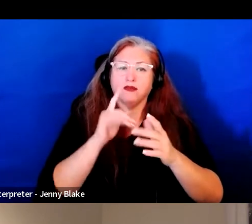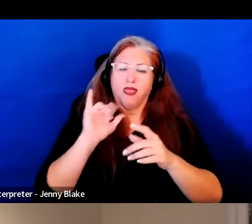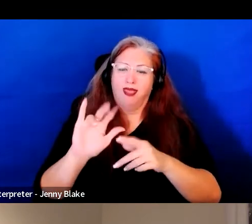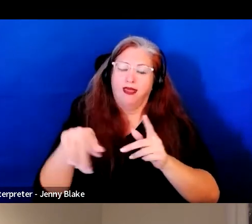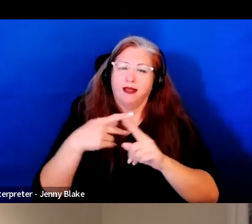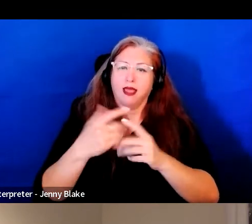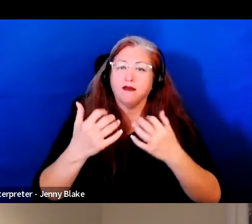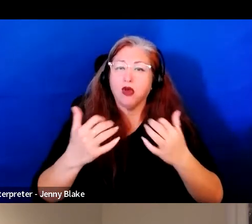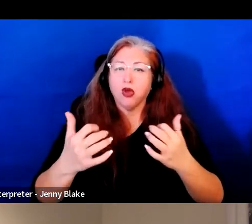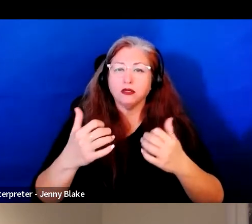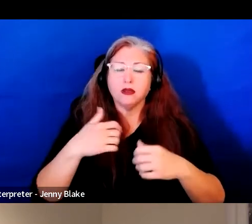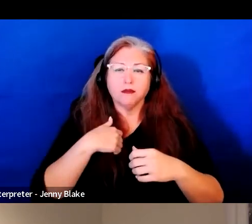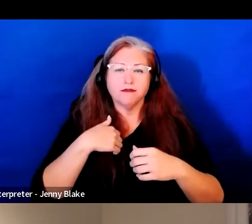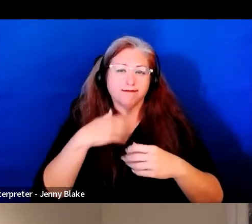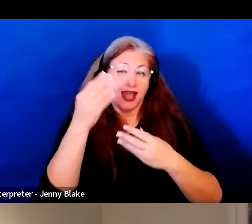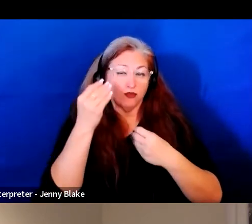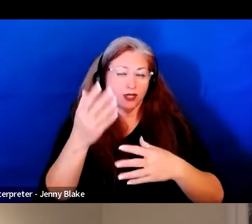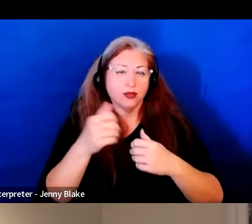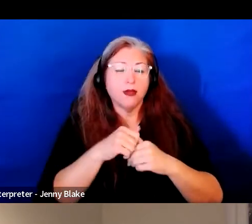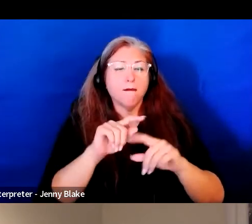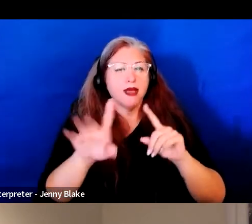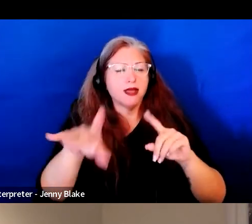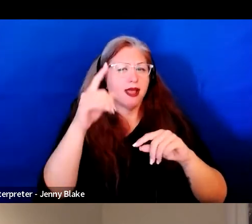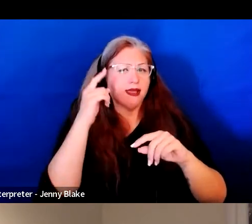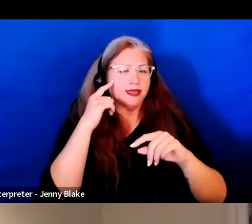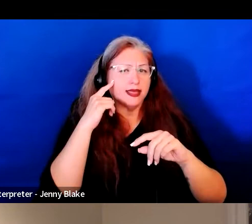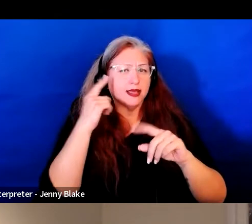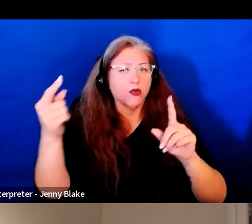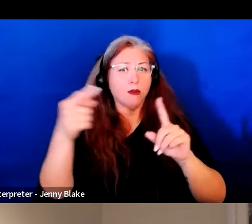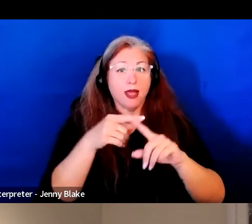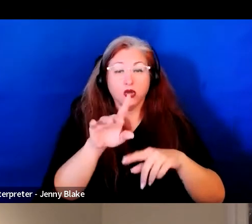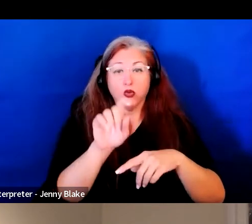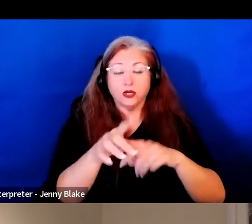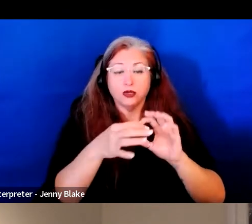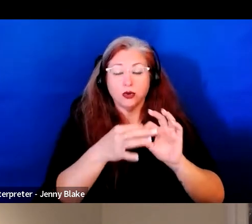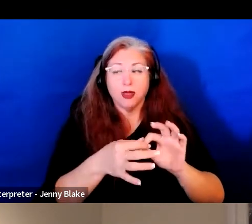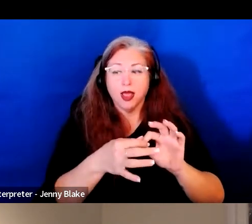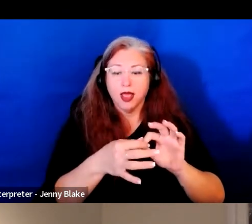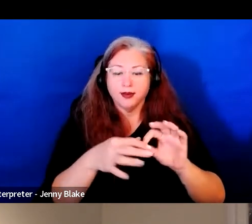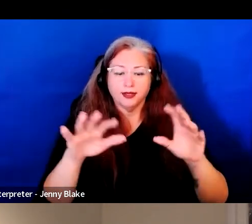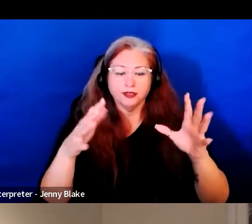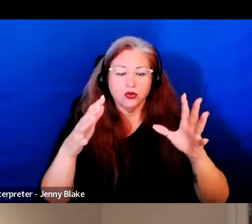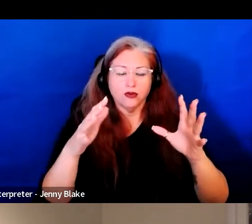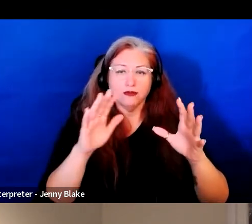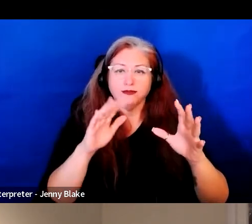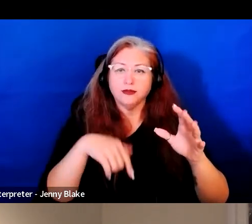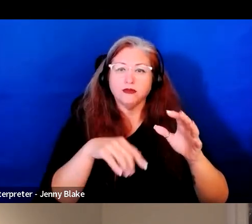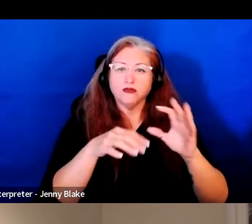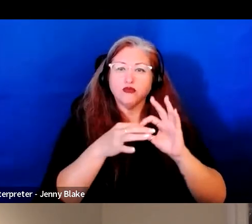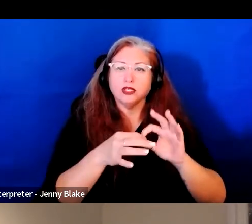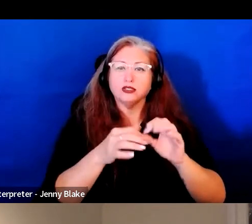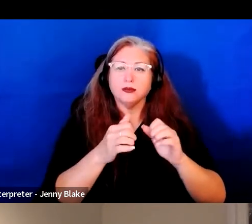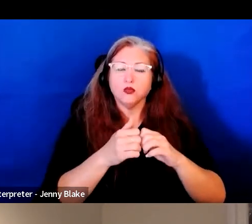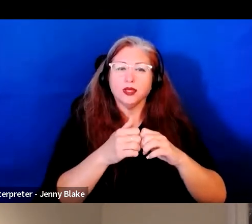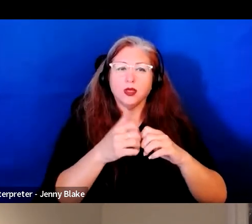audience, I have to say. But I think just coming back to your question about the sort of our relationship with, I